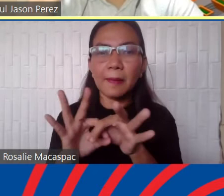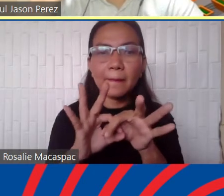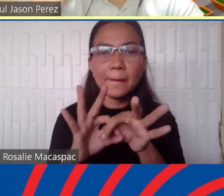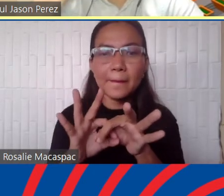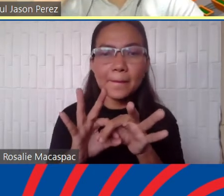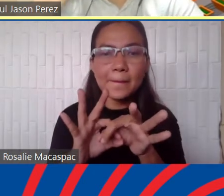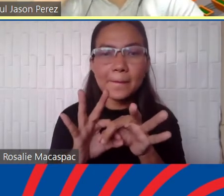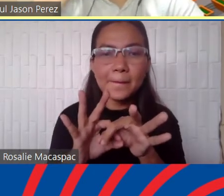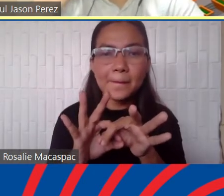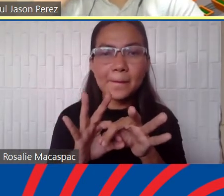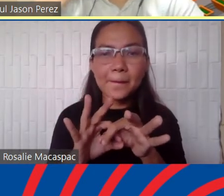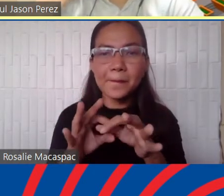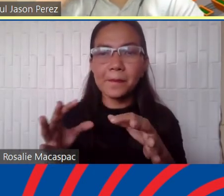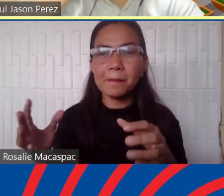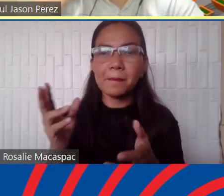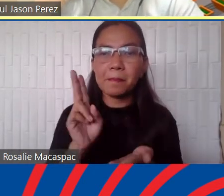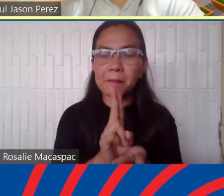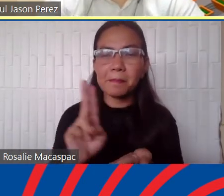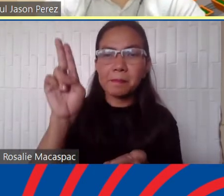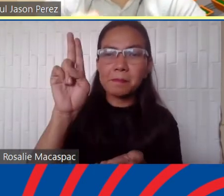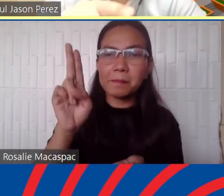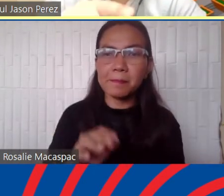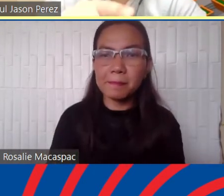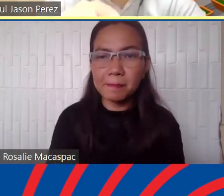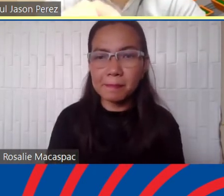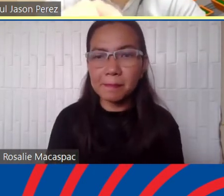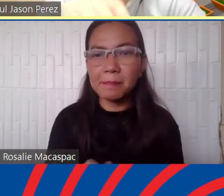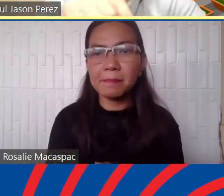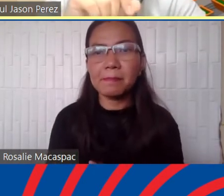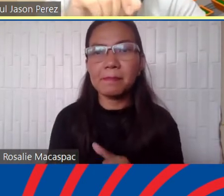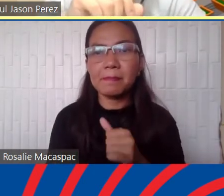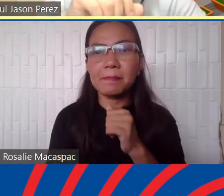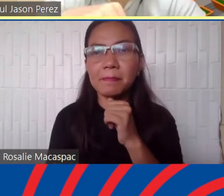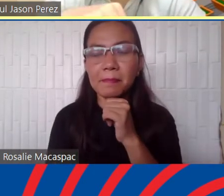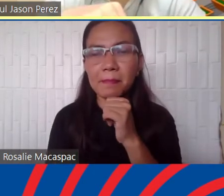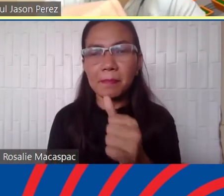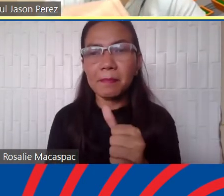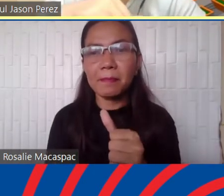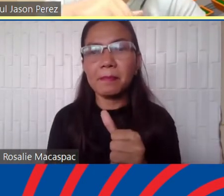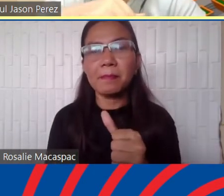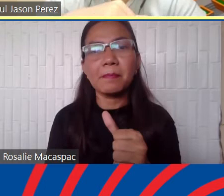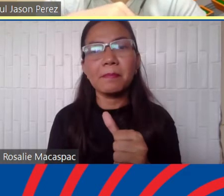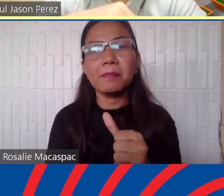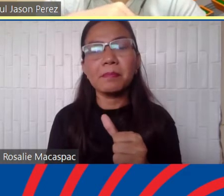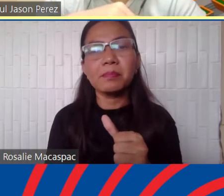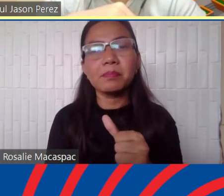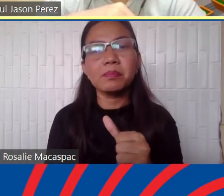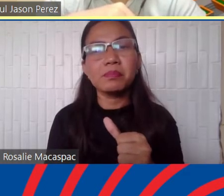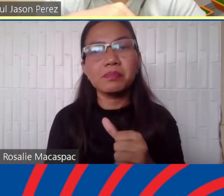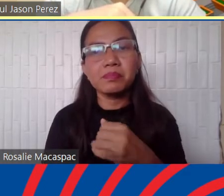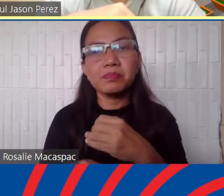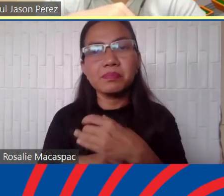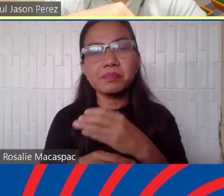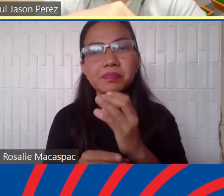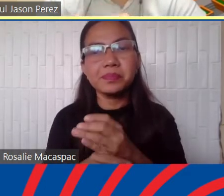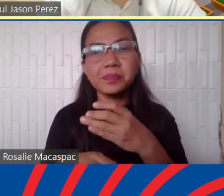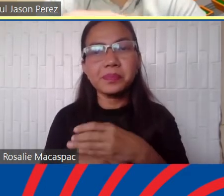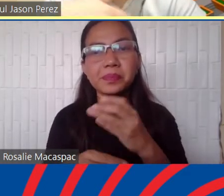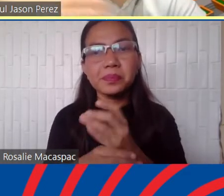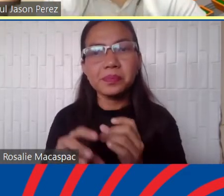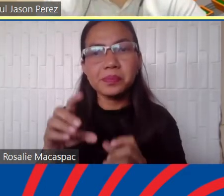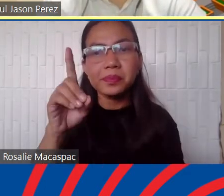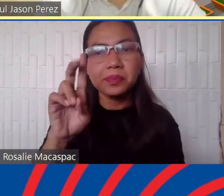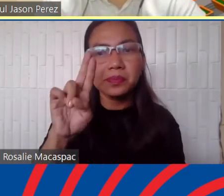universities. This is not free. See Data Dryad. If you're going to use it as